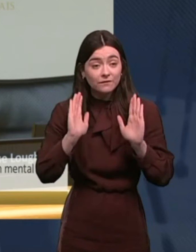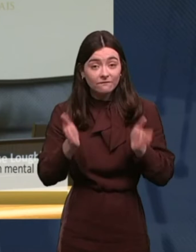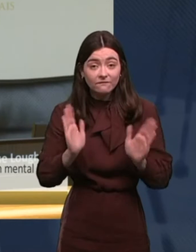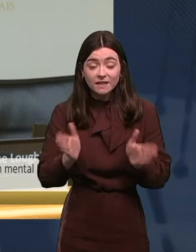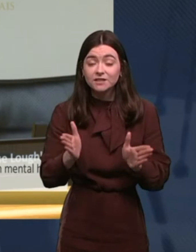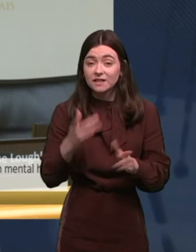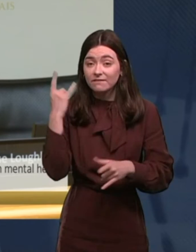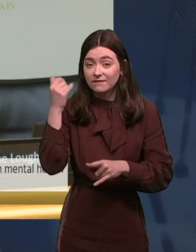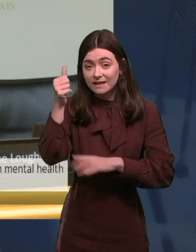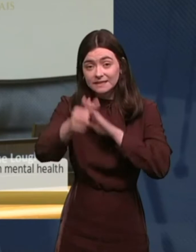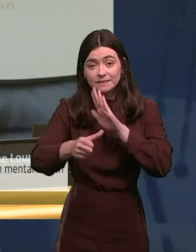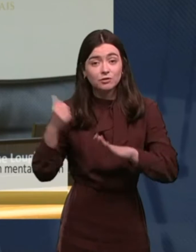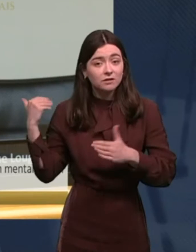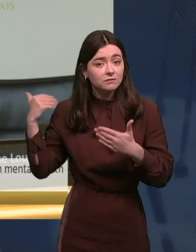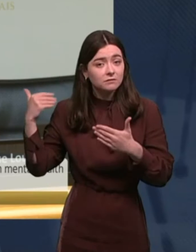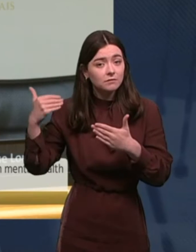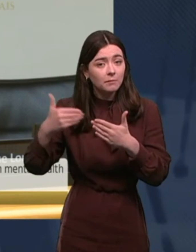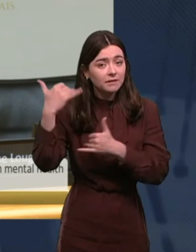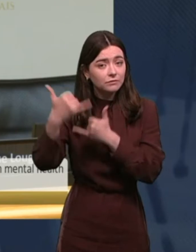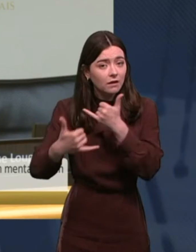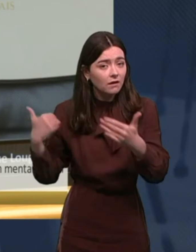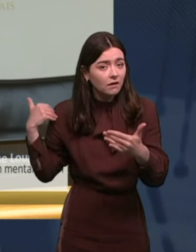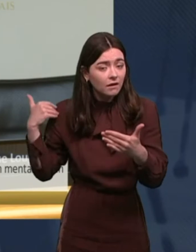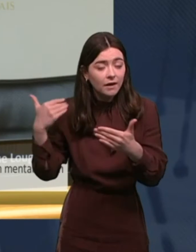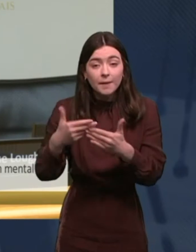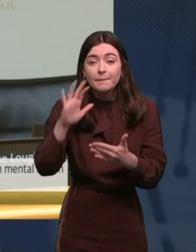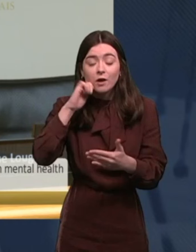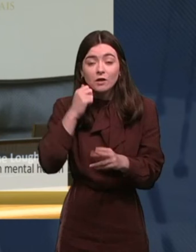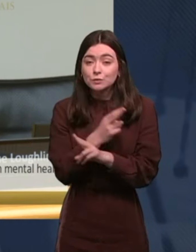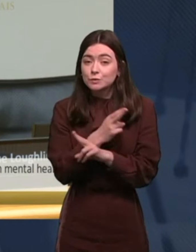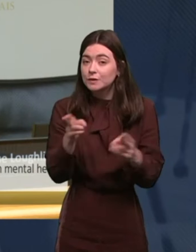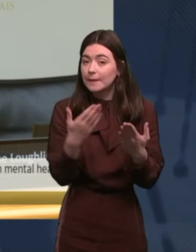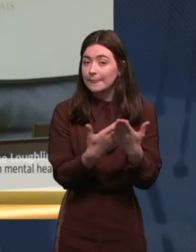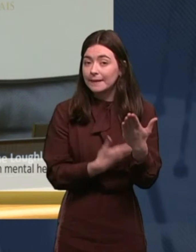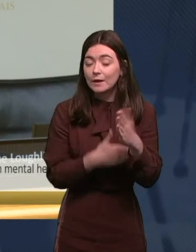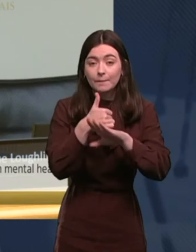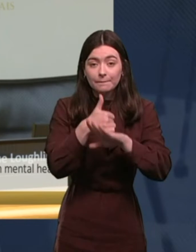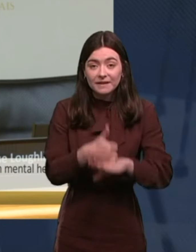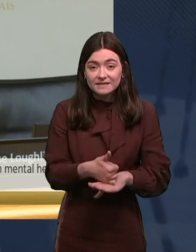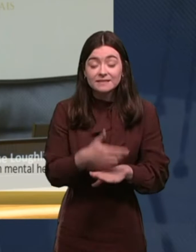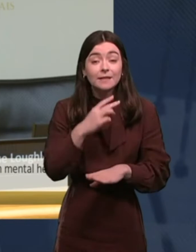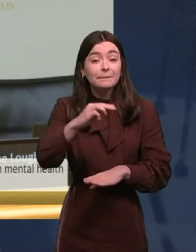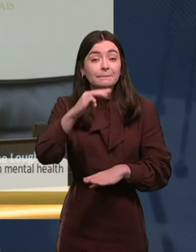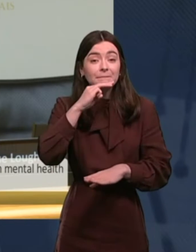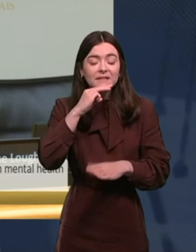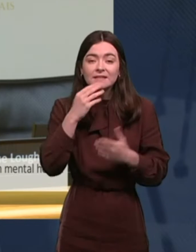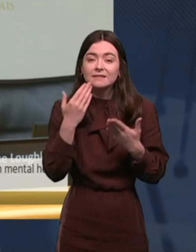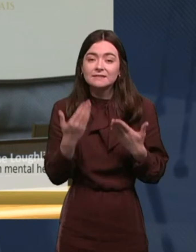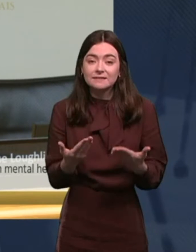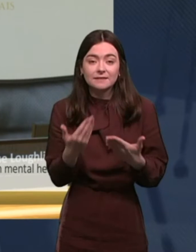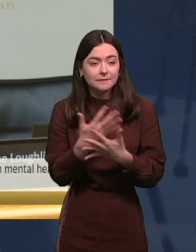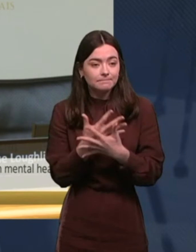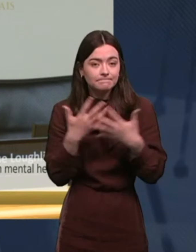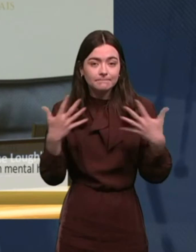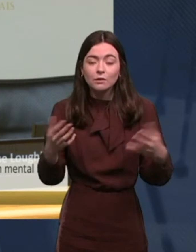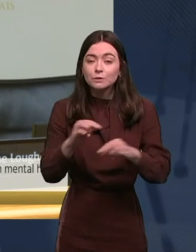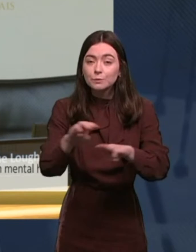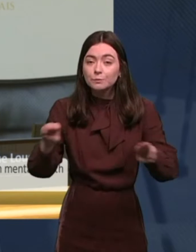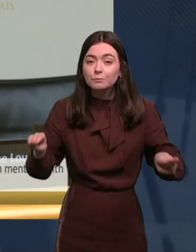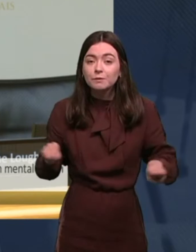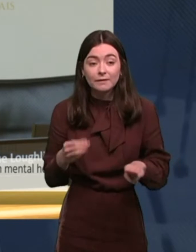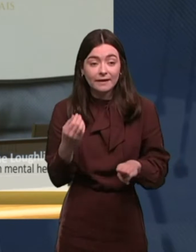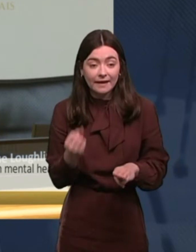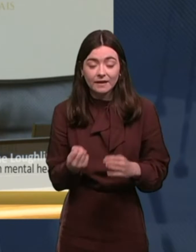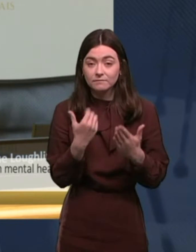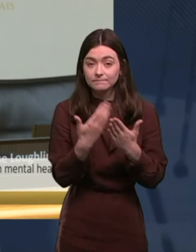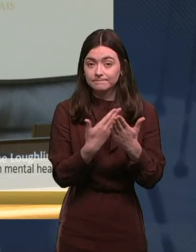over a long number of years because of our non-statutory basis, is that many actors who have